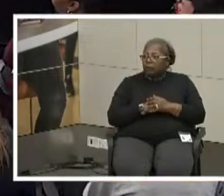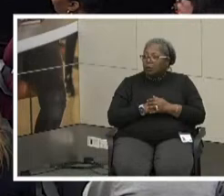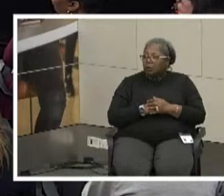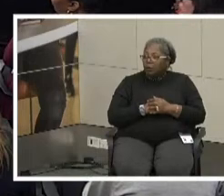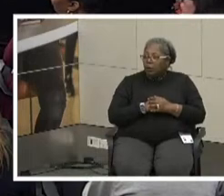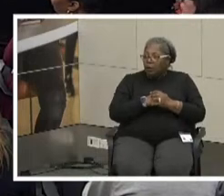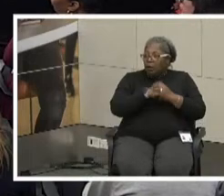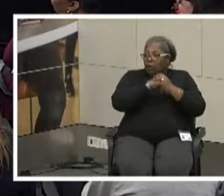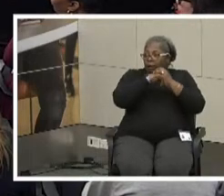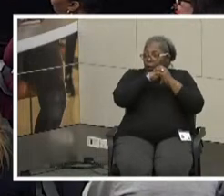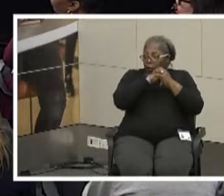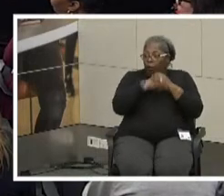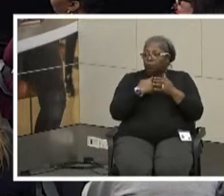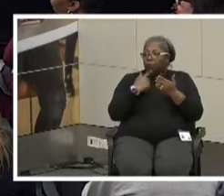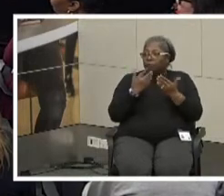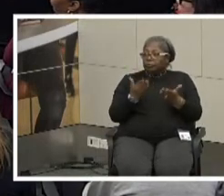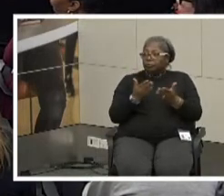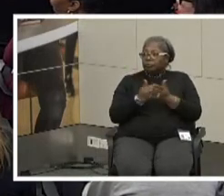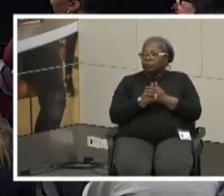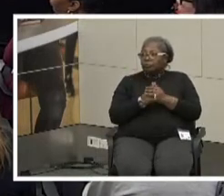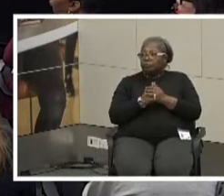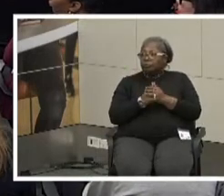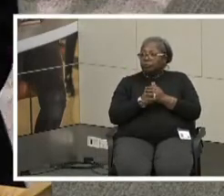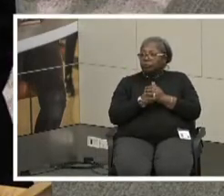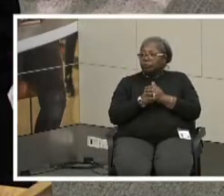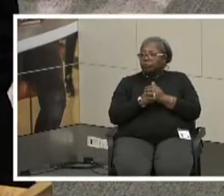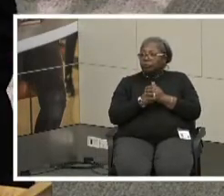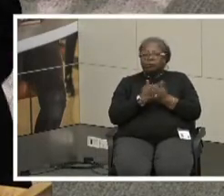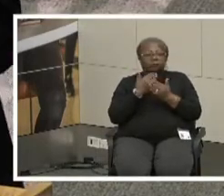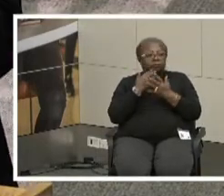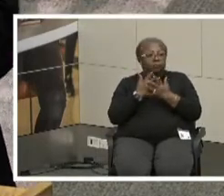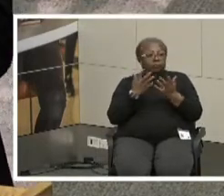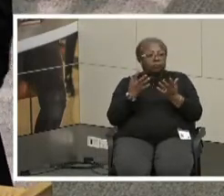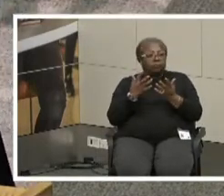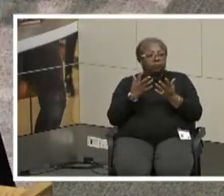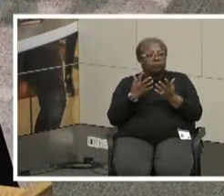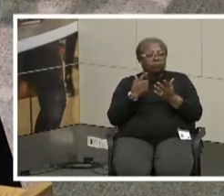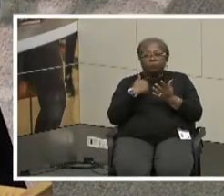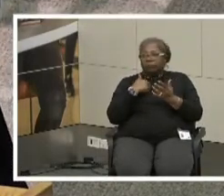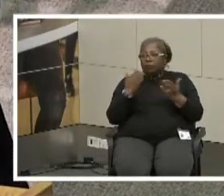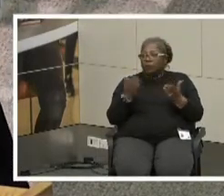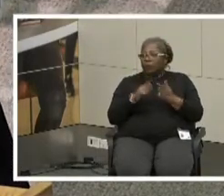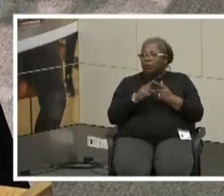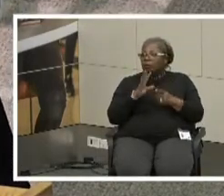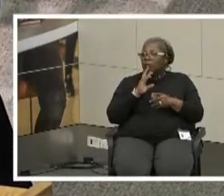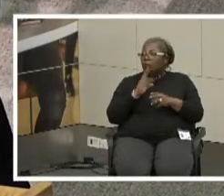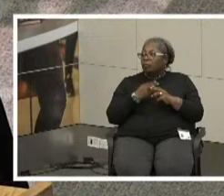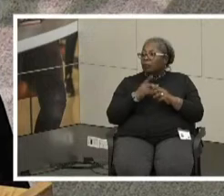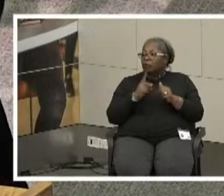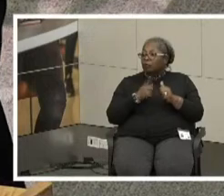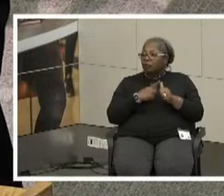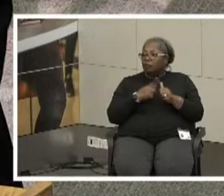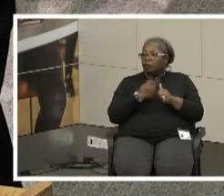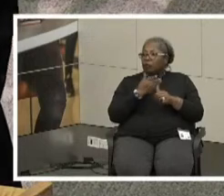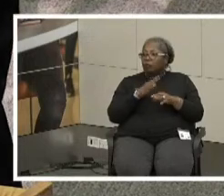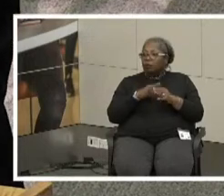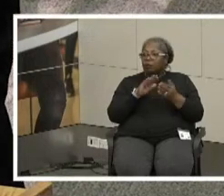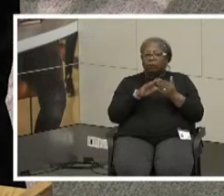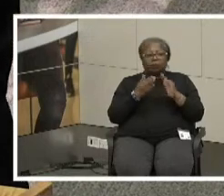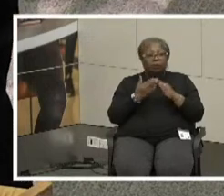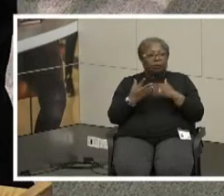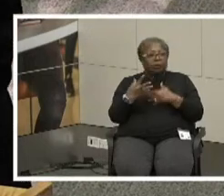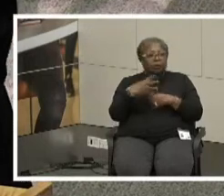up and please go ahead when you're ready thank you so much um I'm here to talk about the first item of the agenda Community